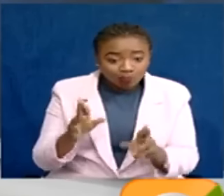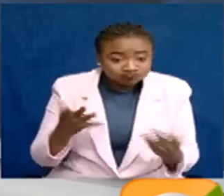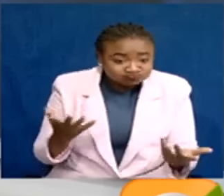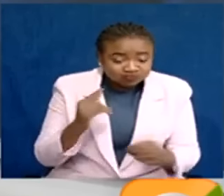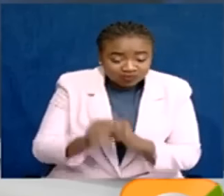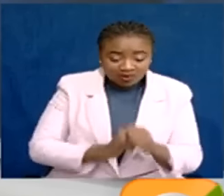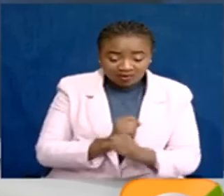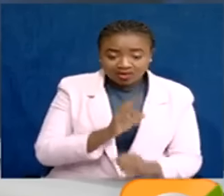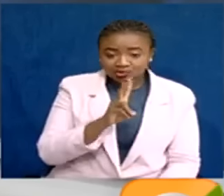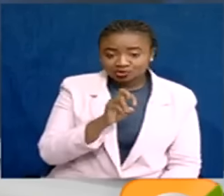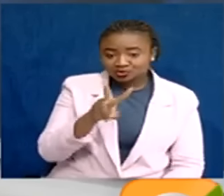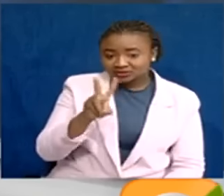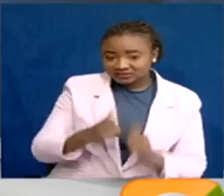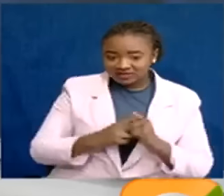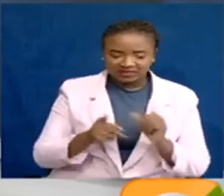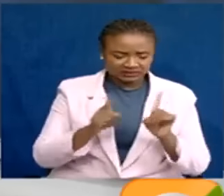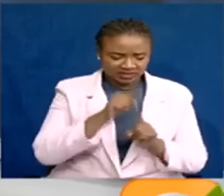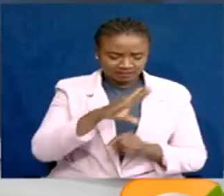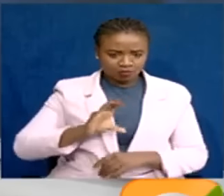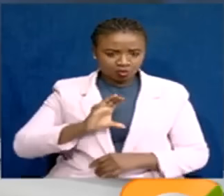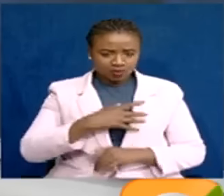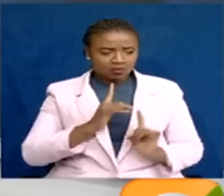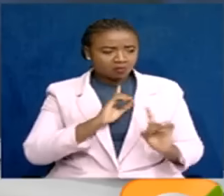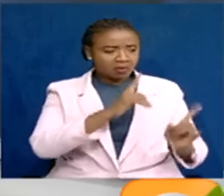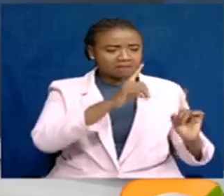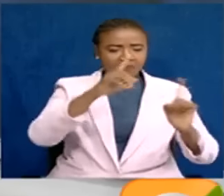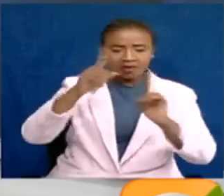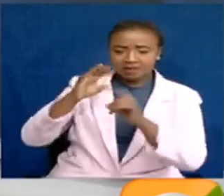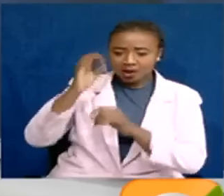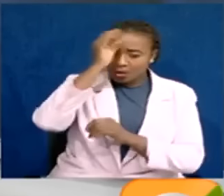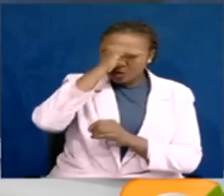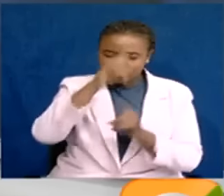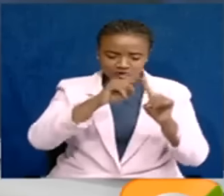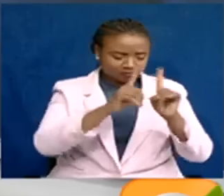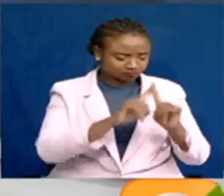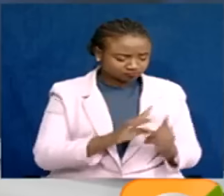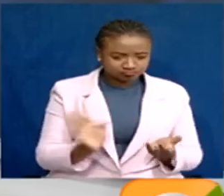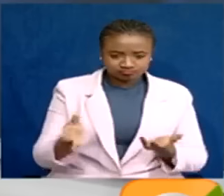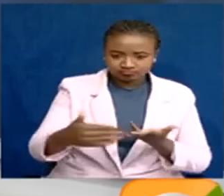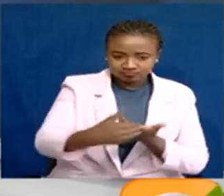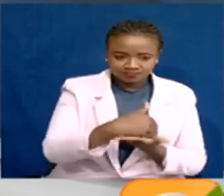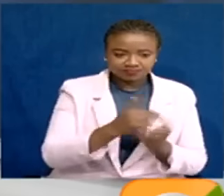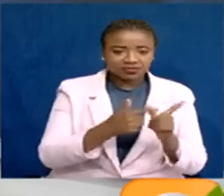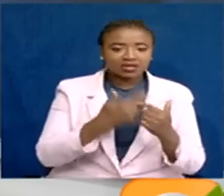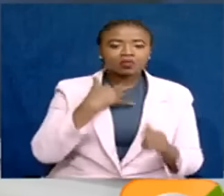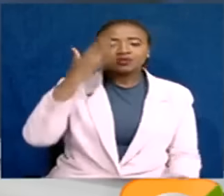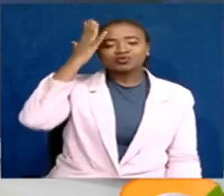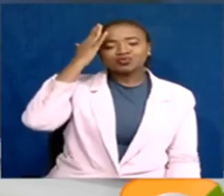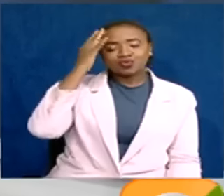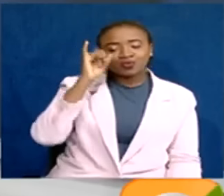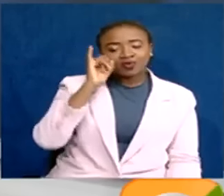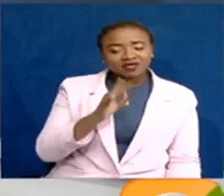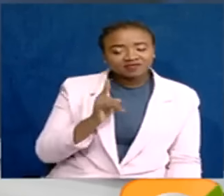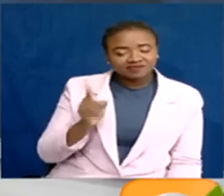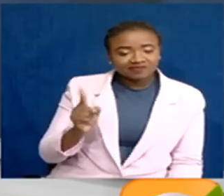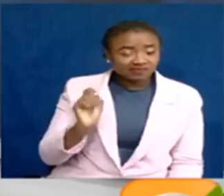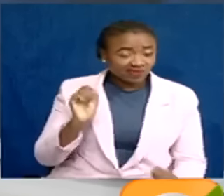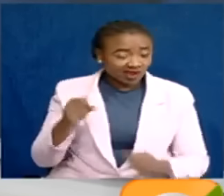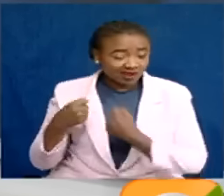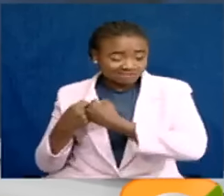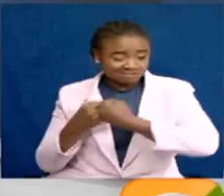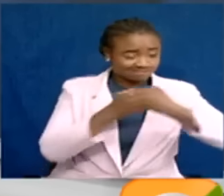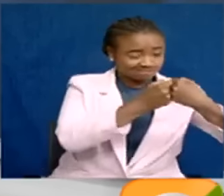from Kenyans across the country and make a determination regarding Omtatah's viability to challenge President William